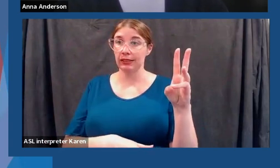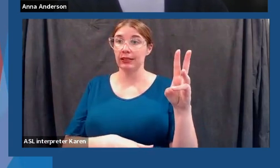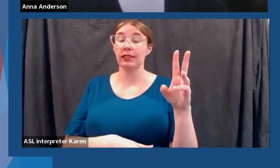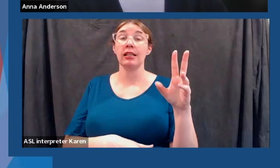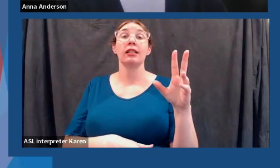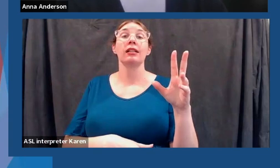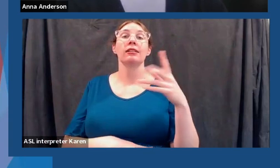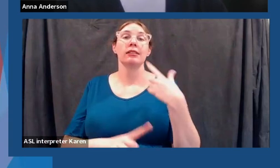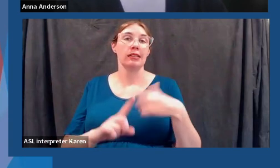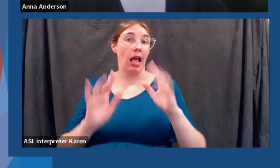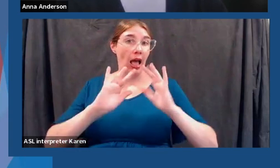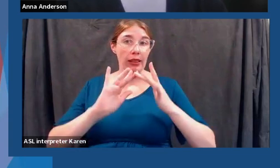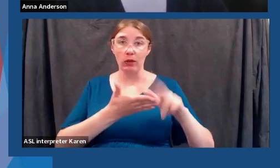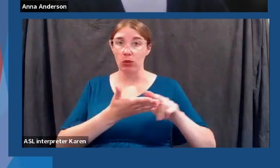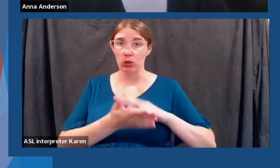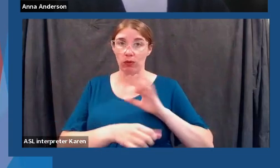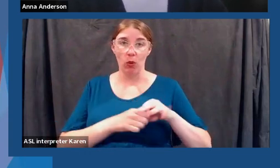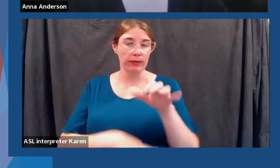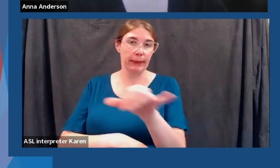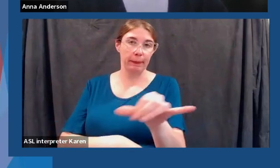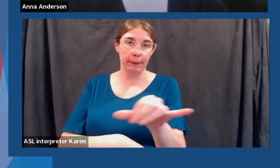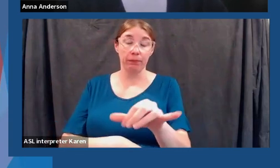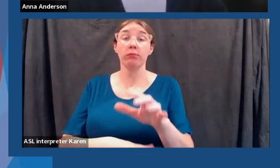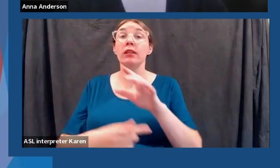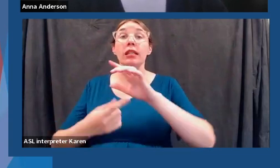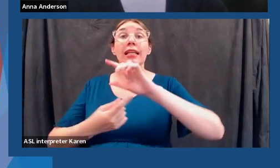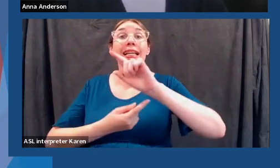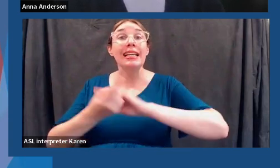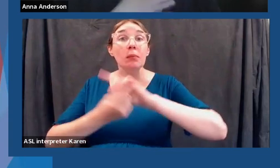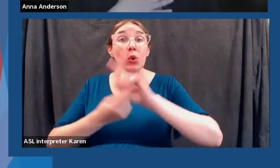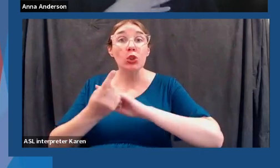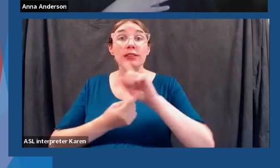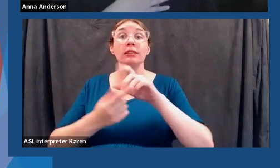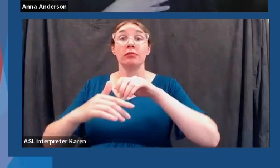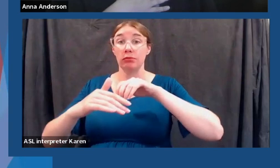vote online. In person, again, you can do that the day up until the day,